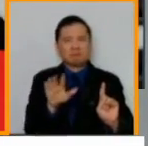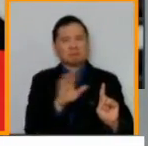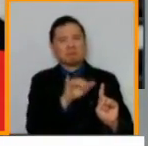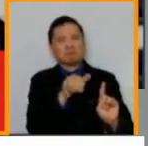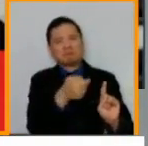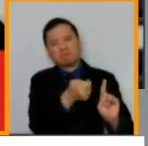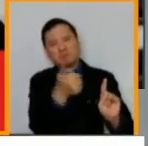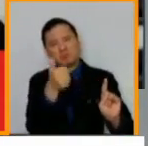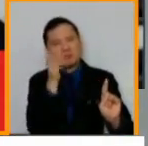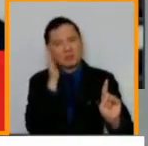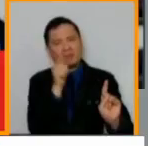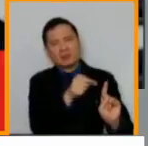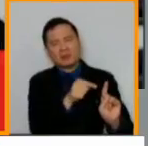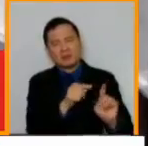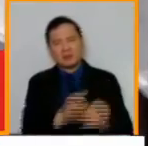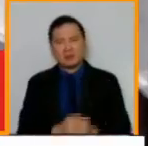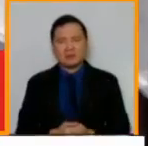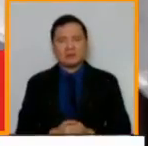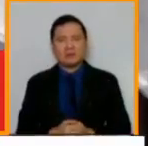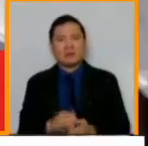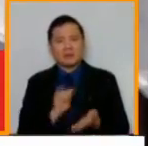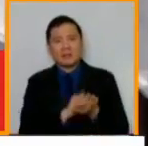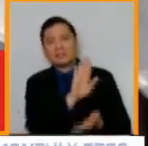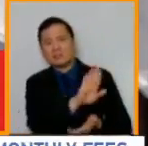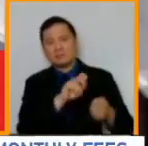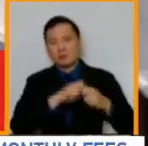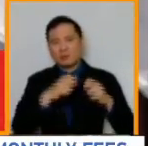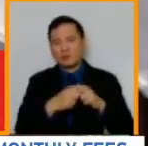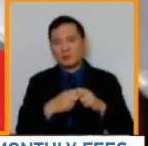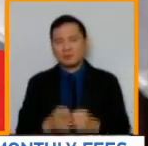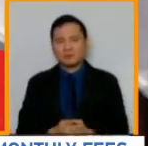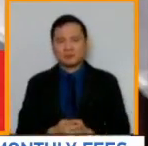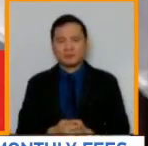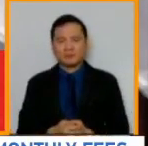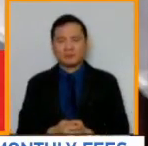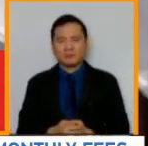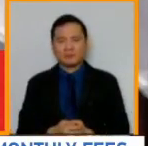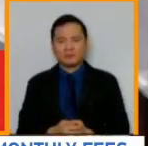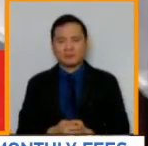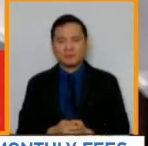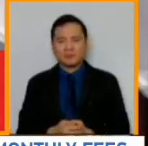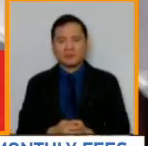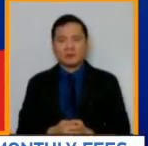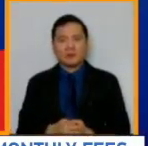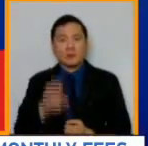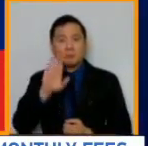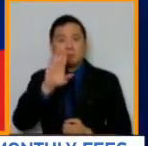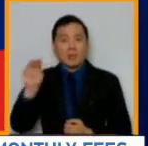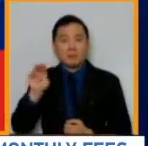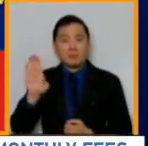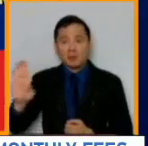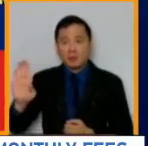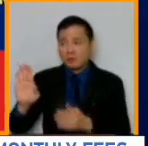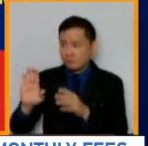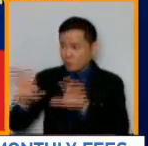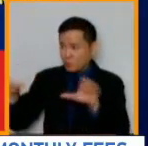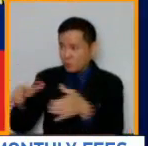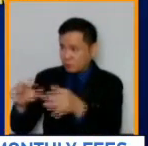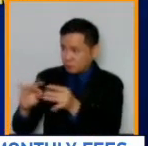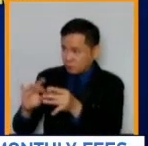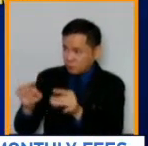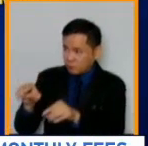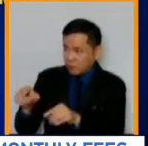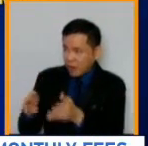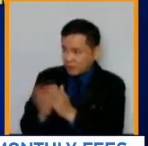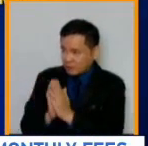It's going to be a problem for him. Hininga namin ang reaksyon ng kampo ni Marcos pero sabi ng kanyang tagapagsalita, hindi